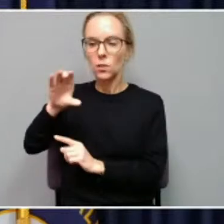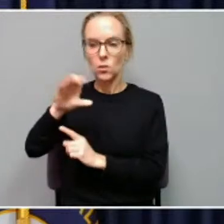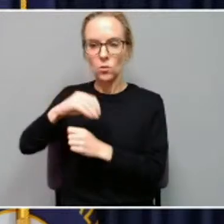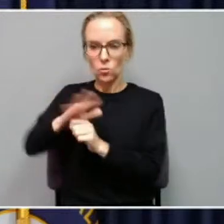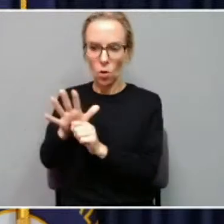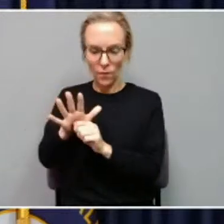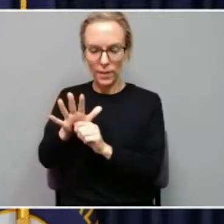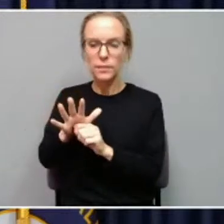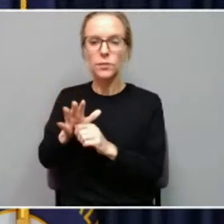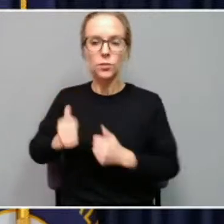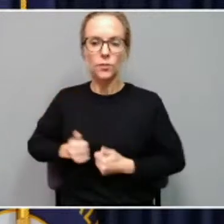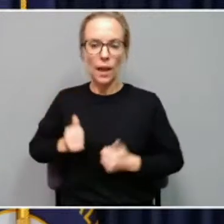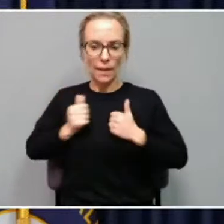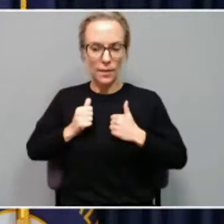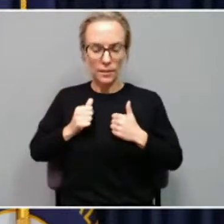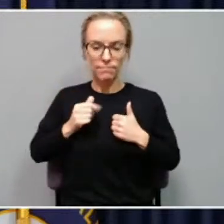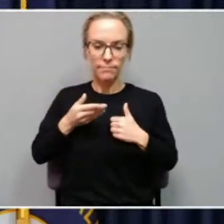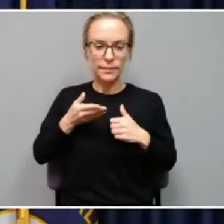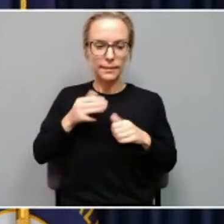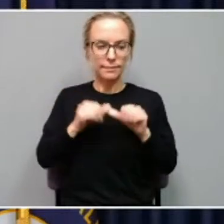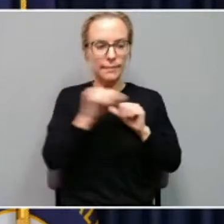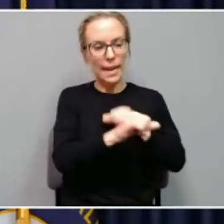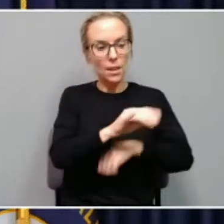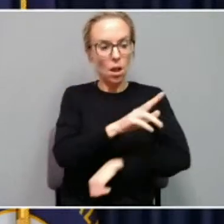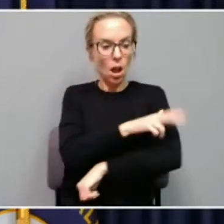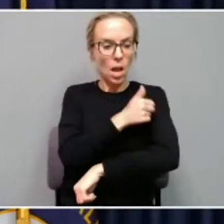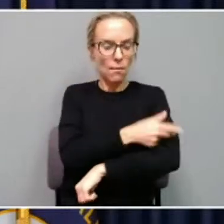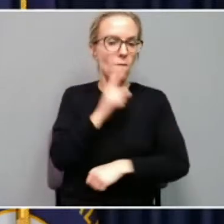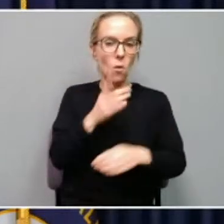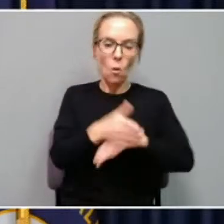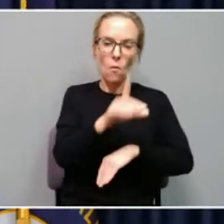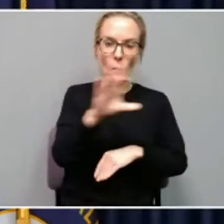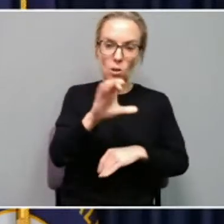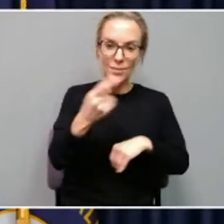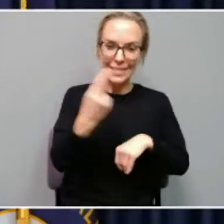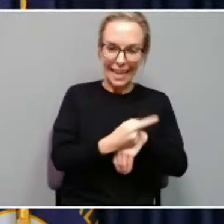the hospital, a good portion of which she was sedated on a ventilator.